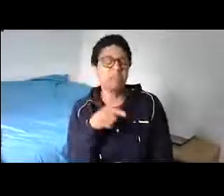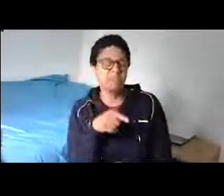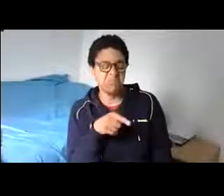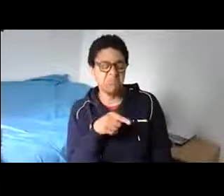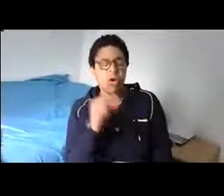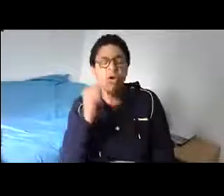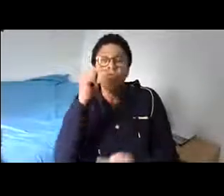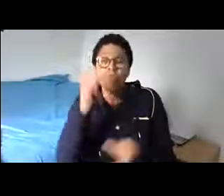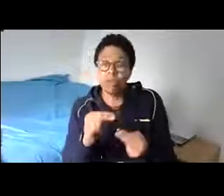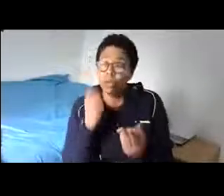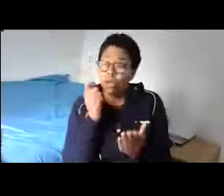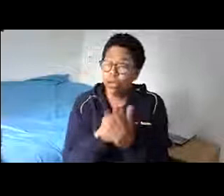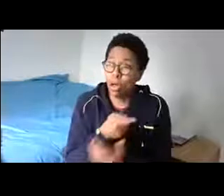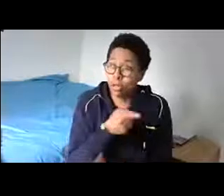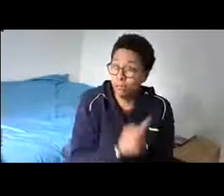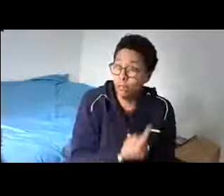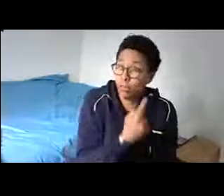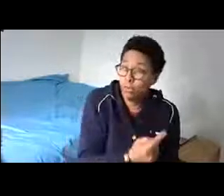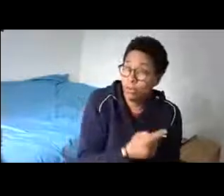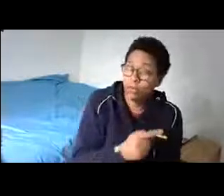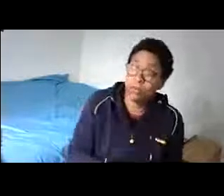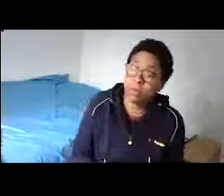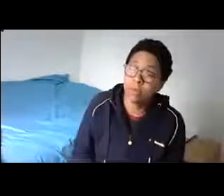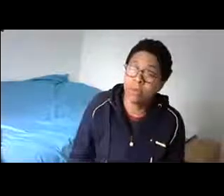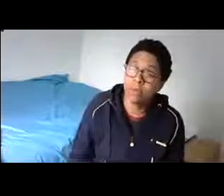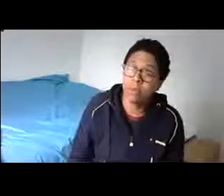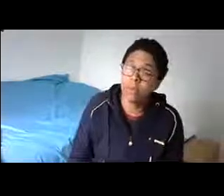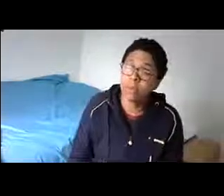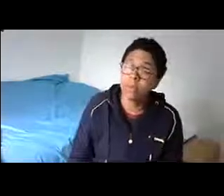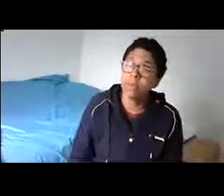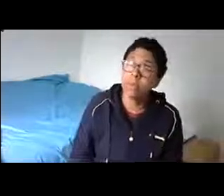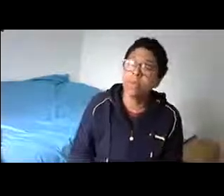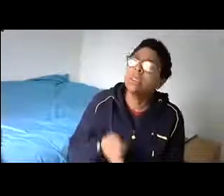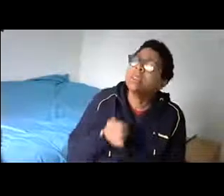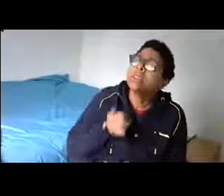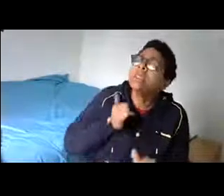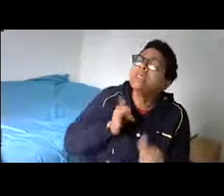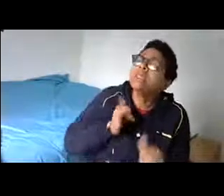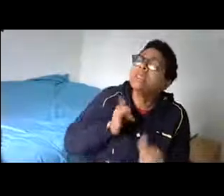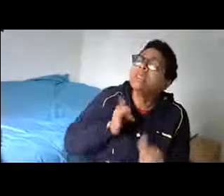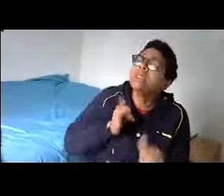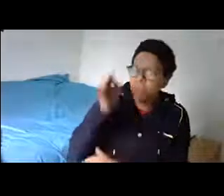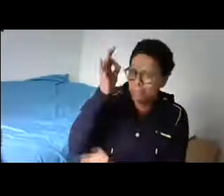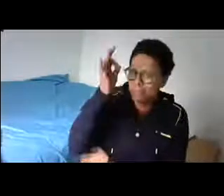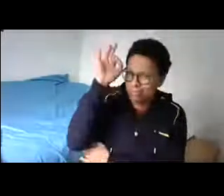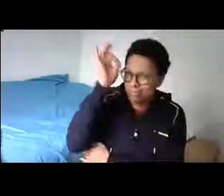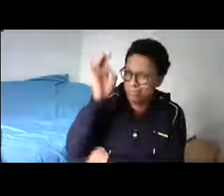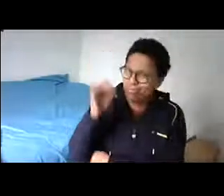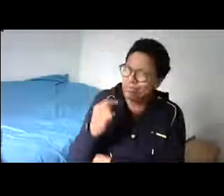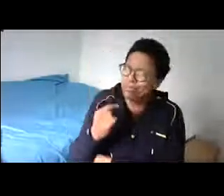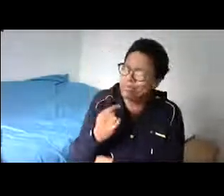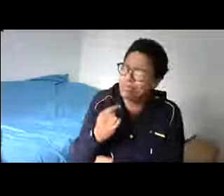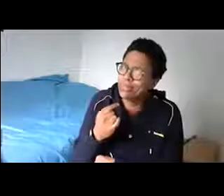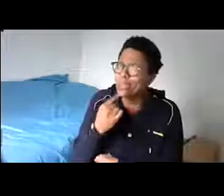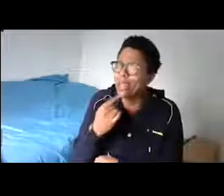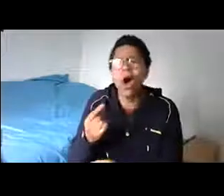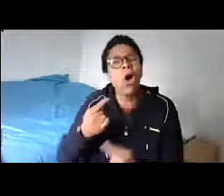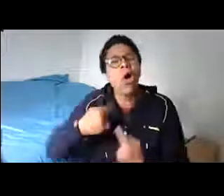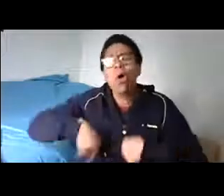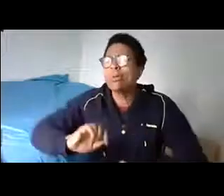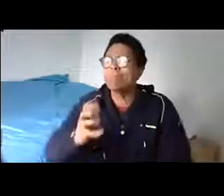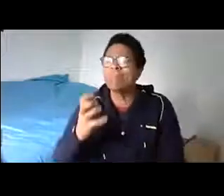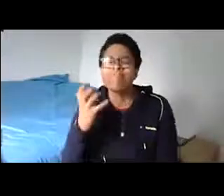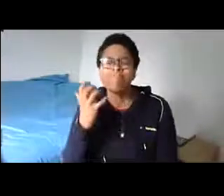your charge. So they make it look as though they are forced to charge people and they can't do